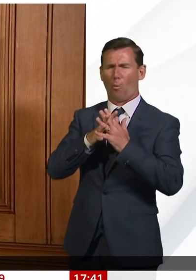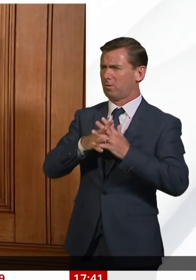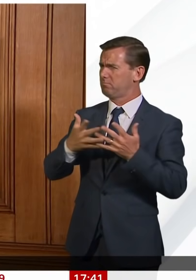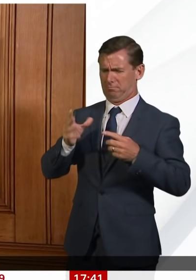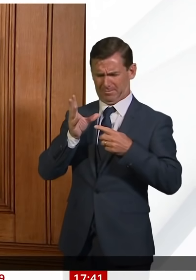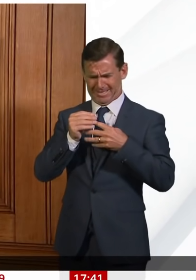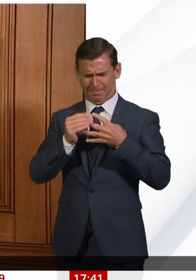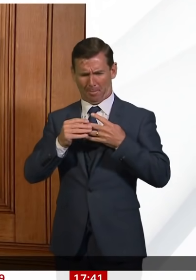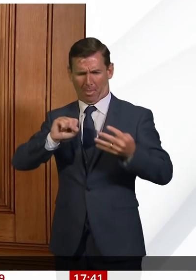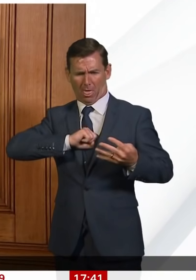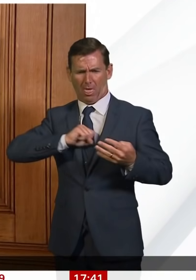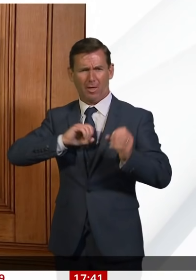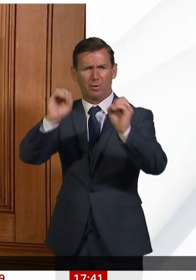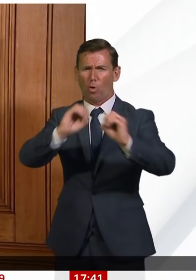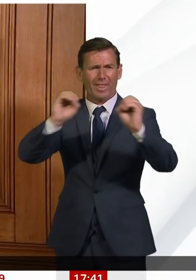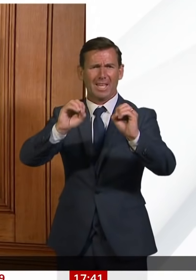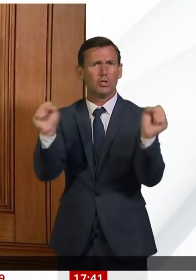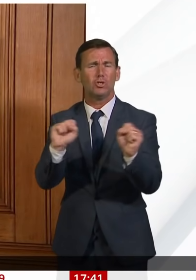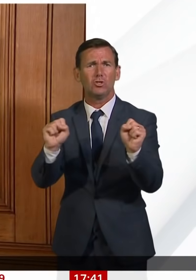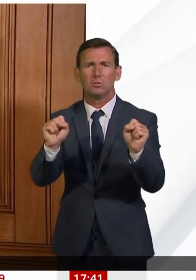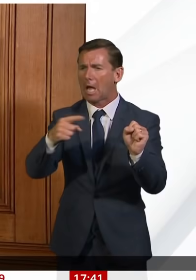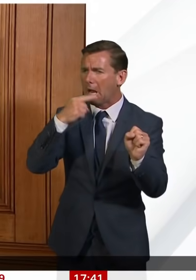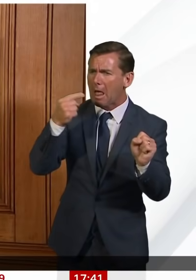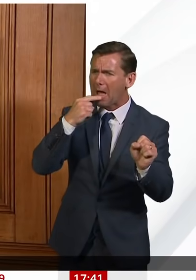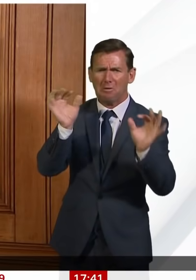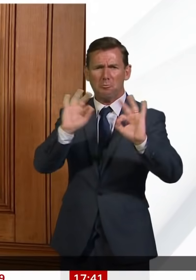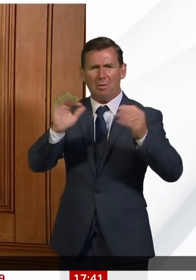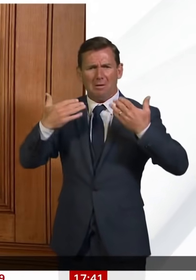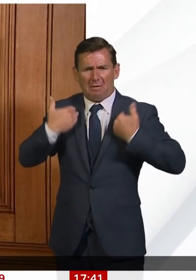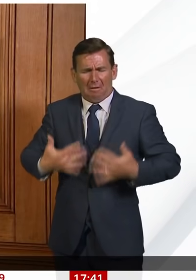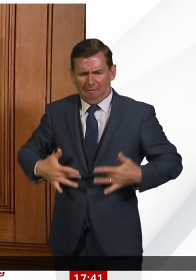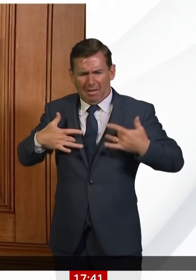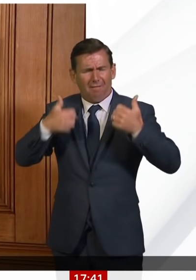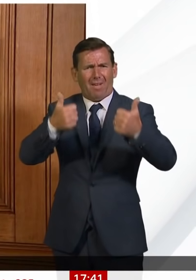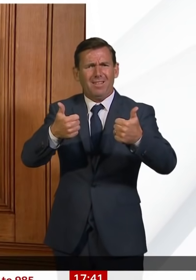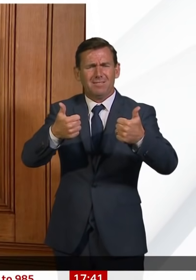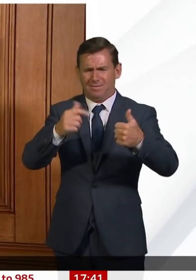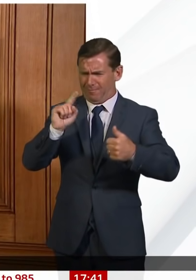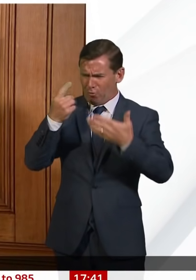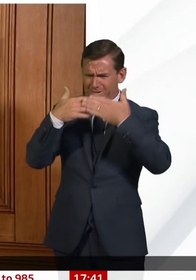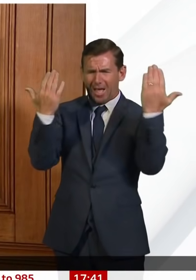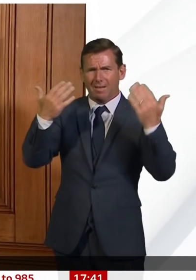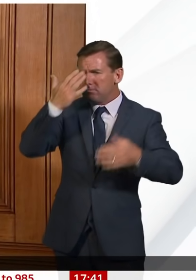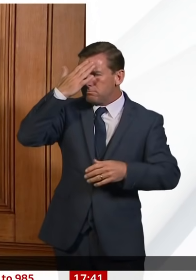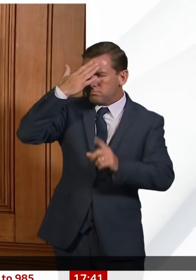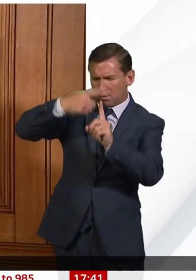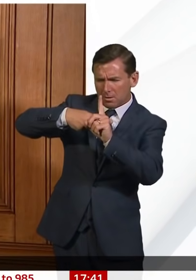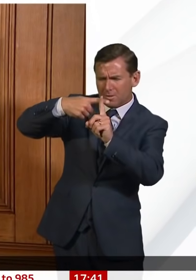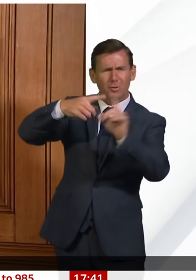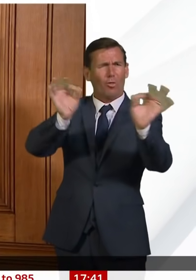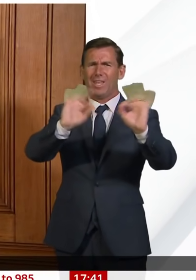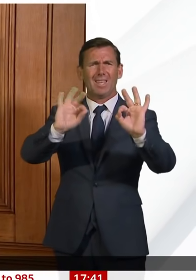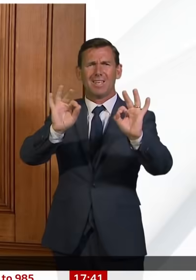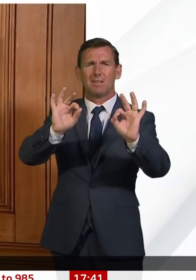symptoms at all. I'm not being untruthful, there's nothing to declare. I won't have a fever, I won't be picked out. But when I